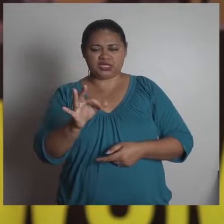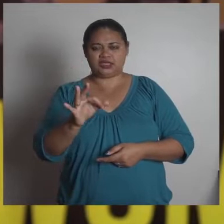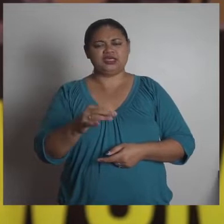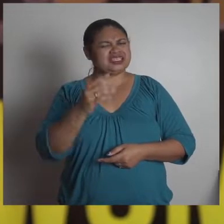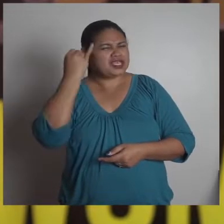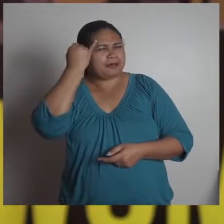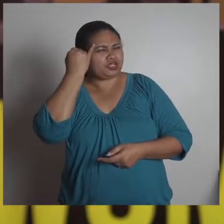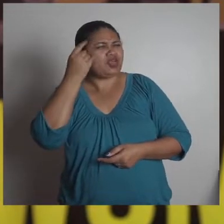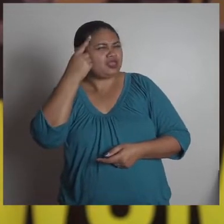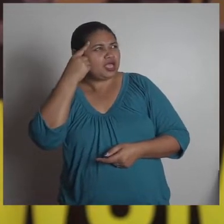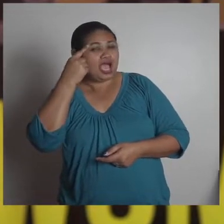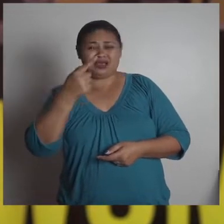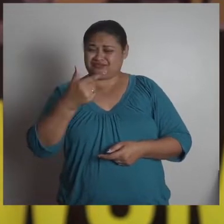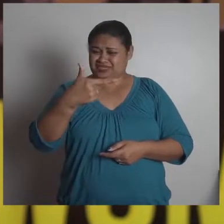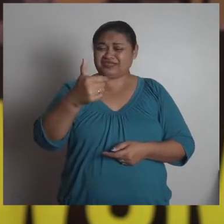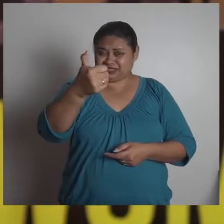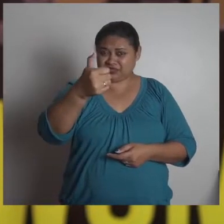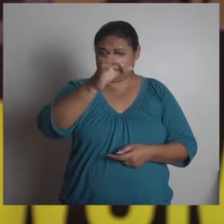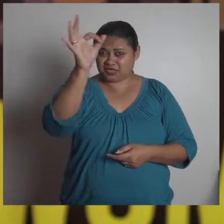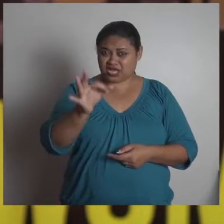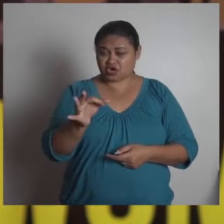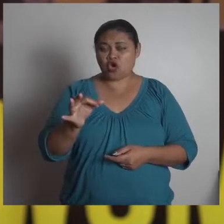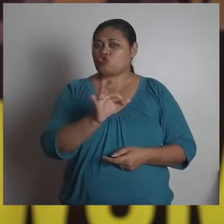76%, imagine, think about that for a minute,